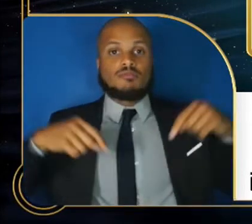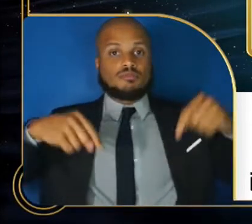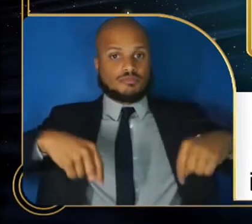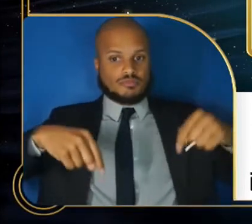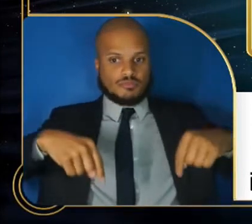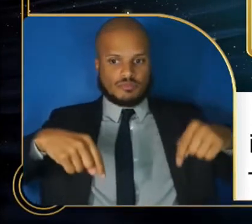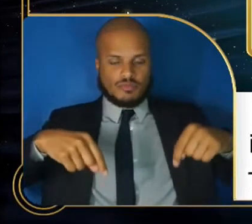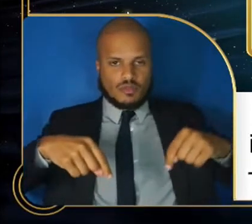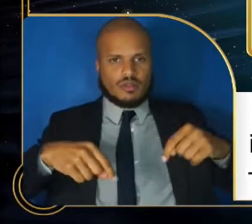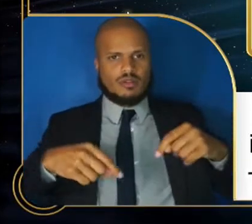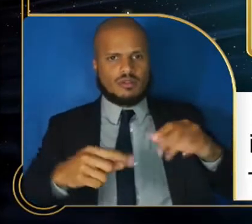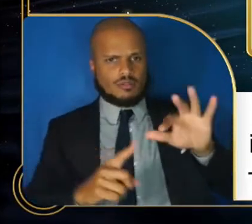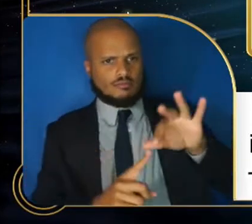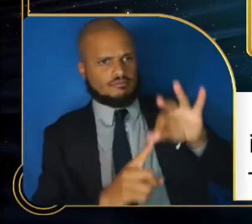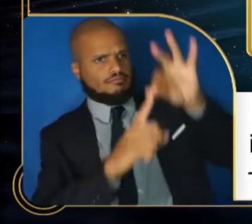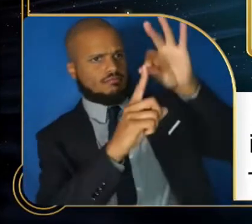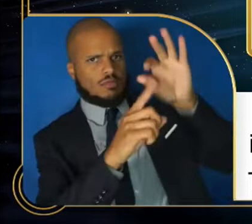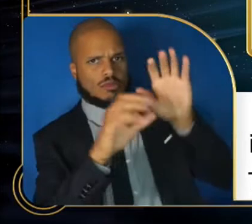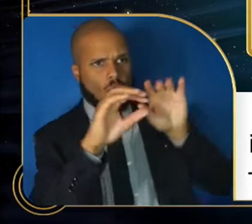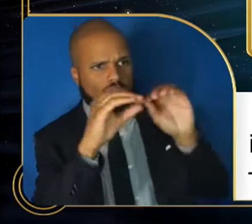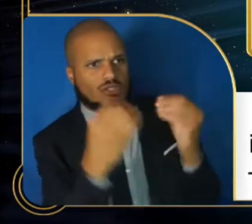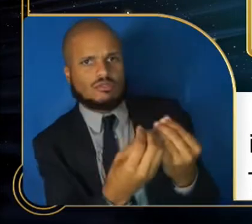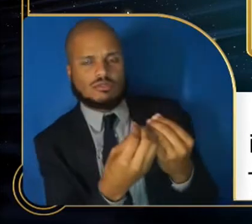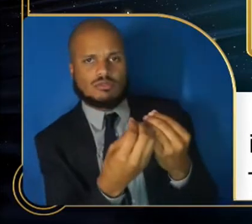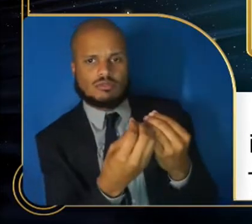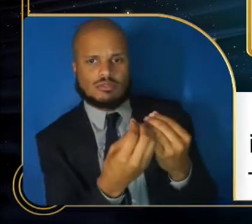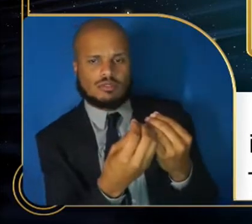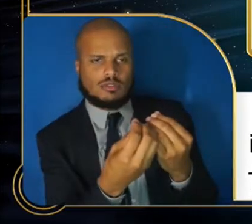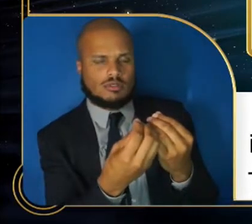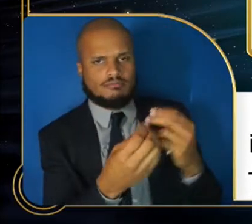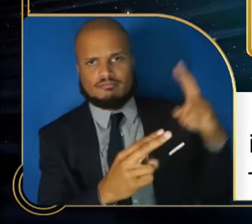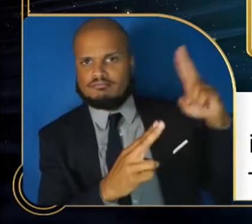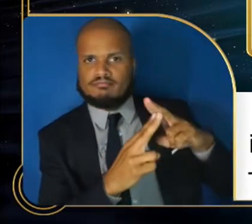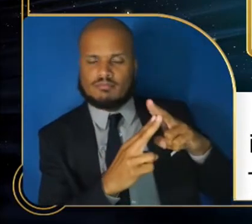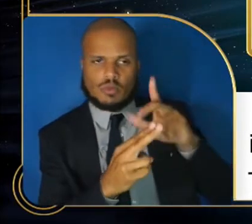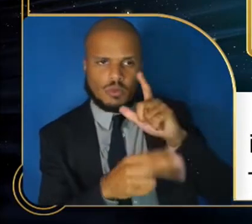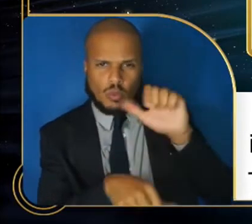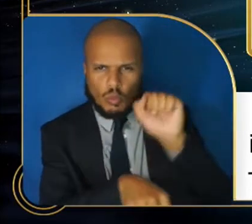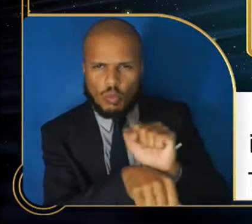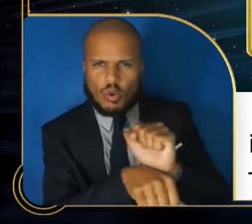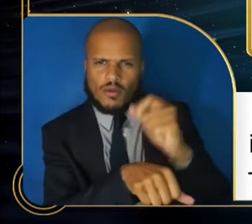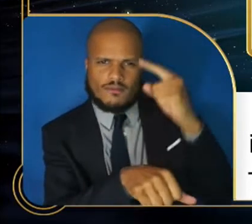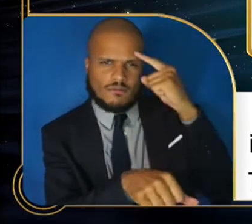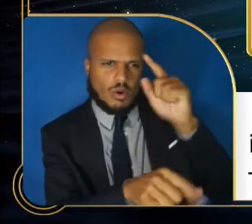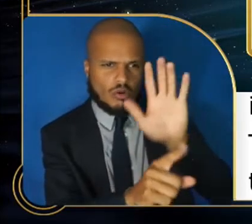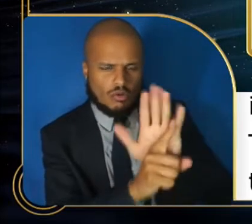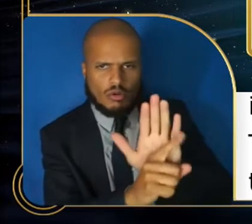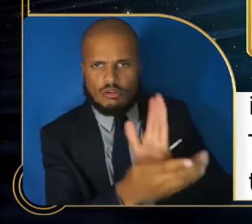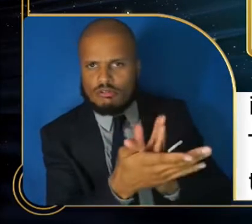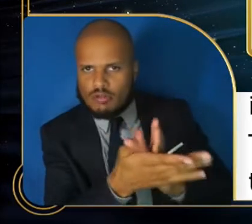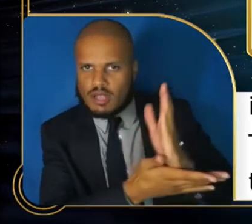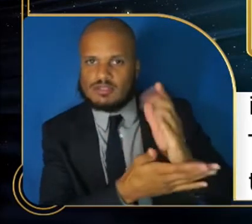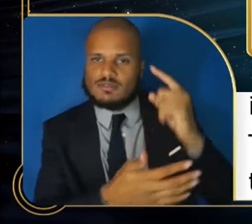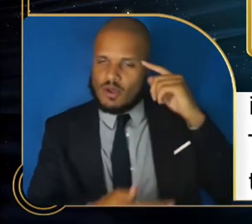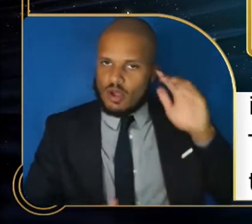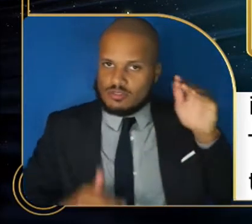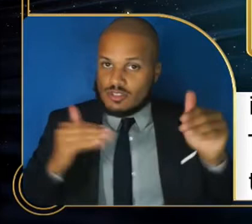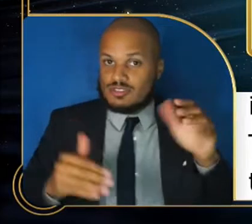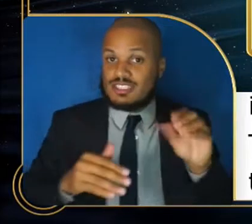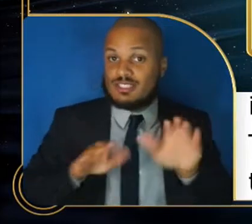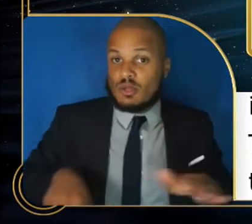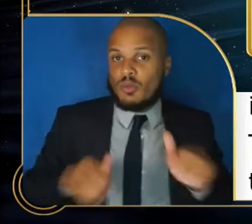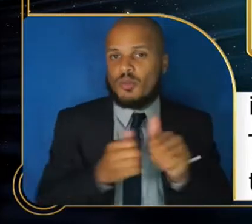the premier organization working for the rights of adults and children with